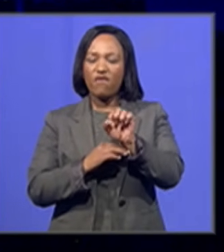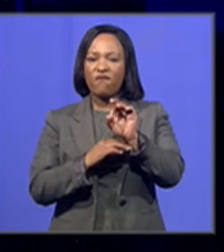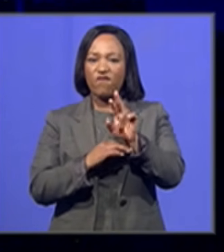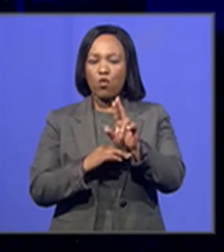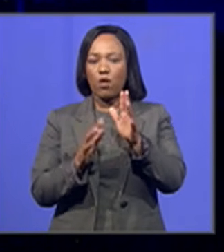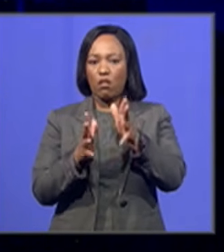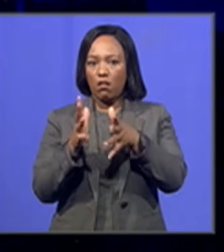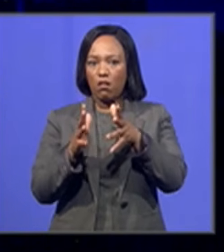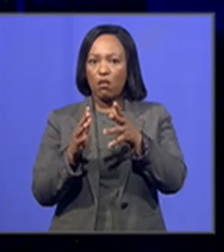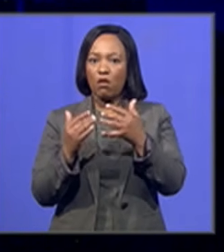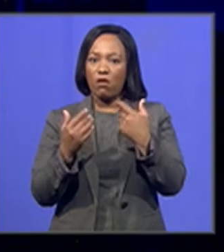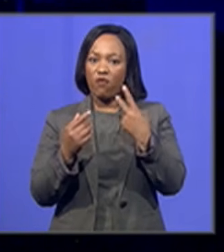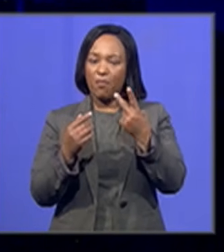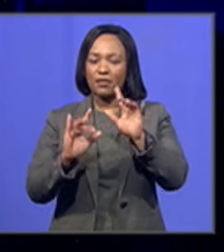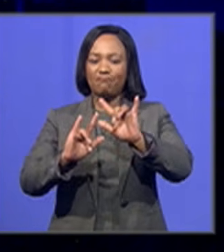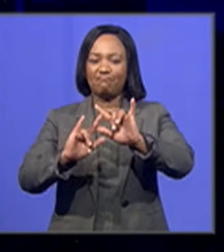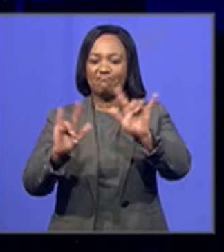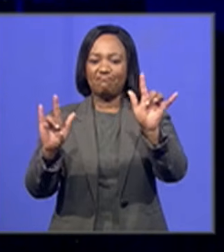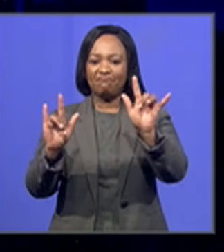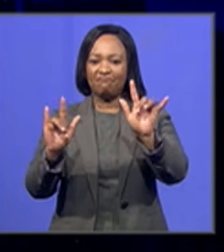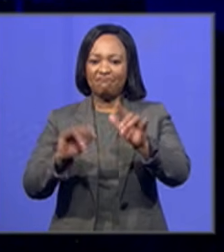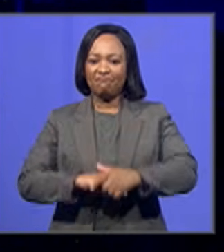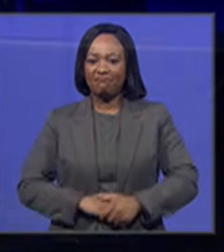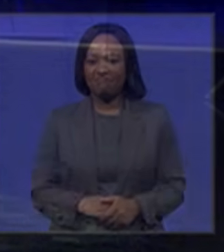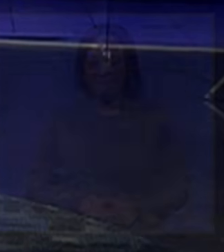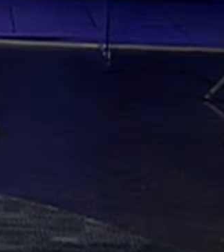ho nna le Mphotime salang hantle.